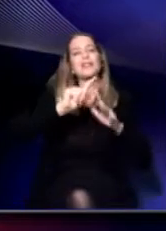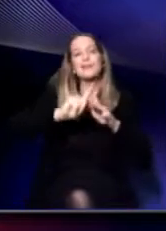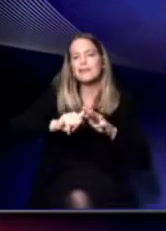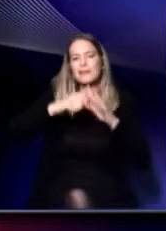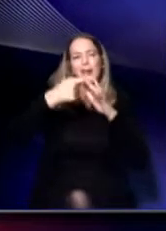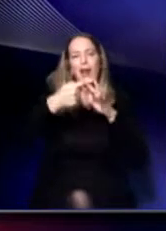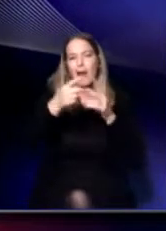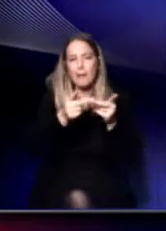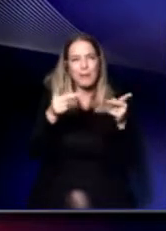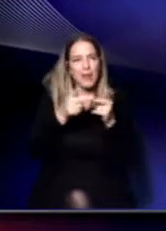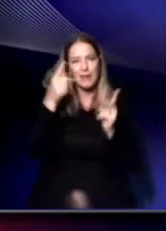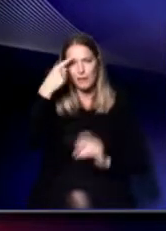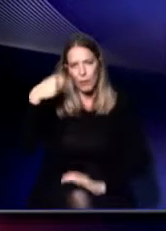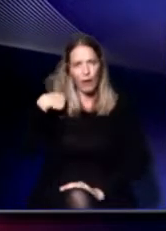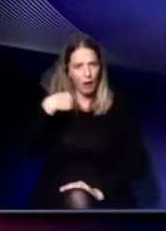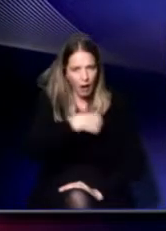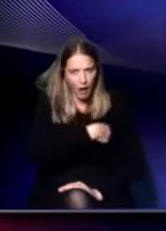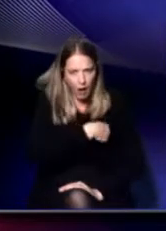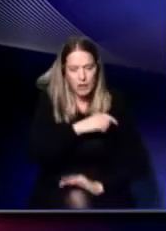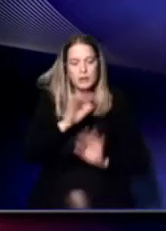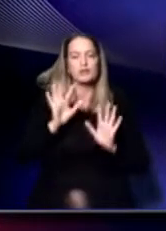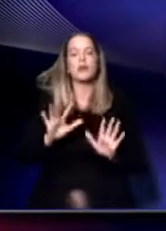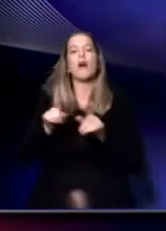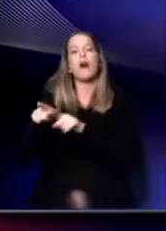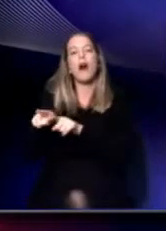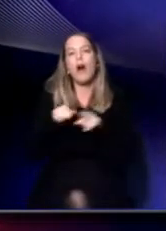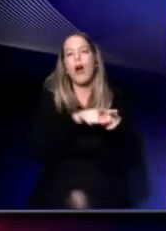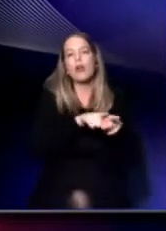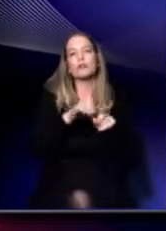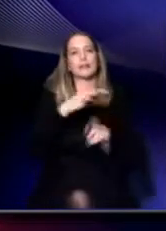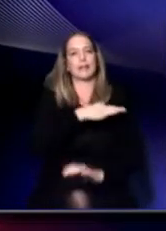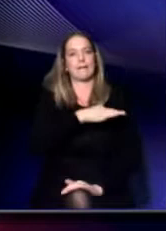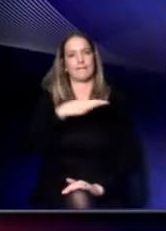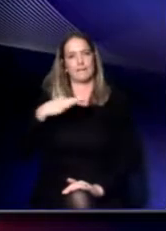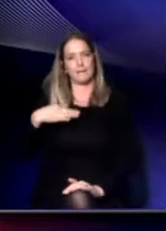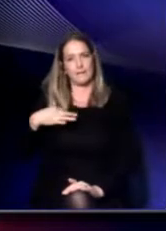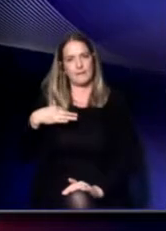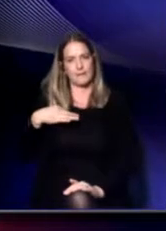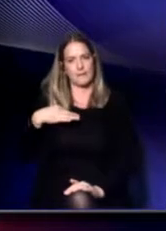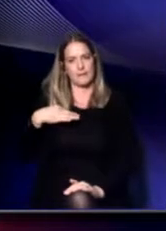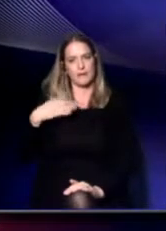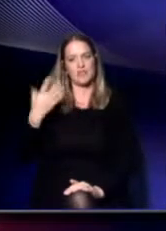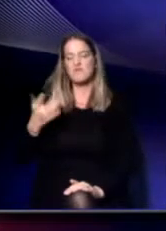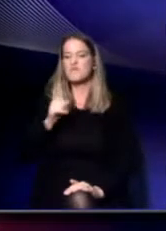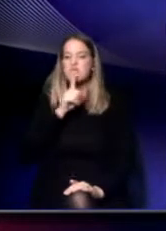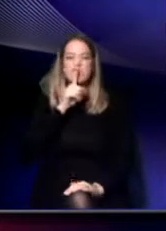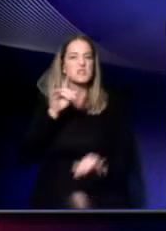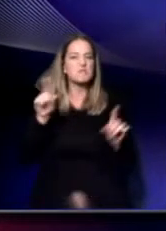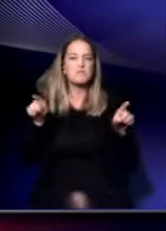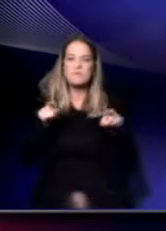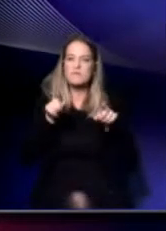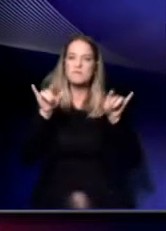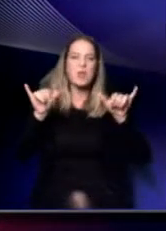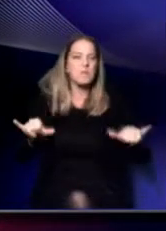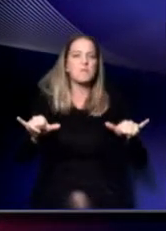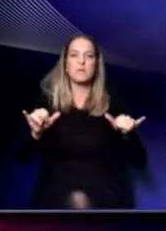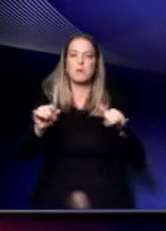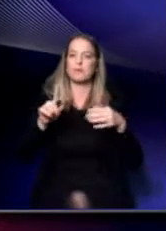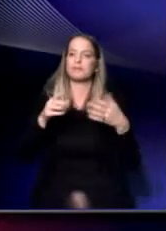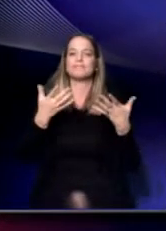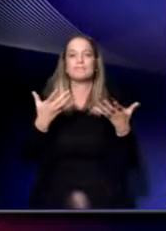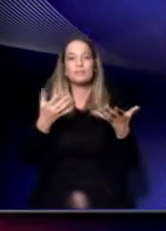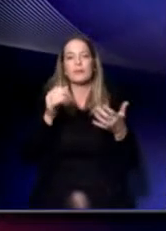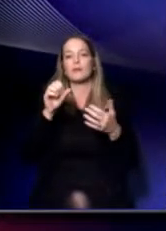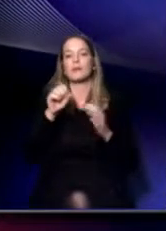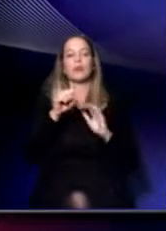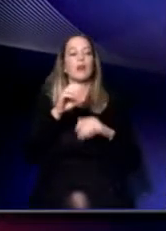for us. We also looked at staff, and it was really the same thing. The state of